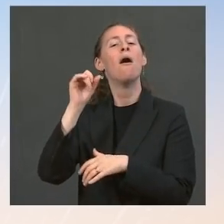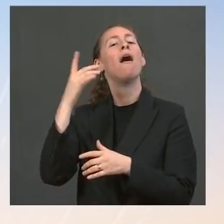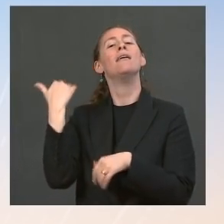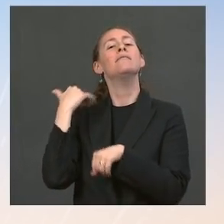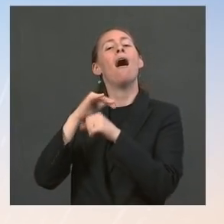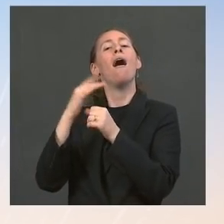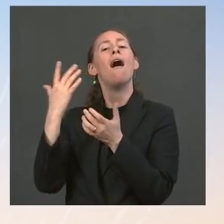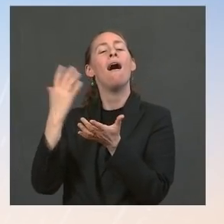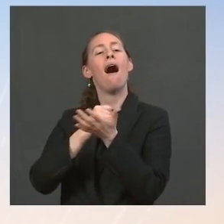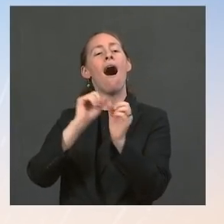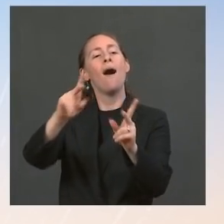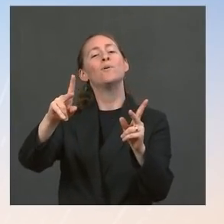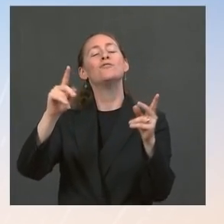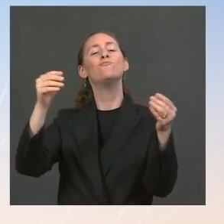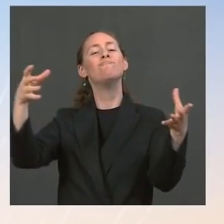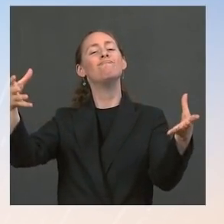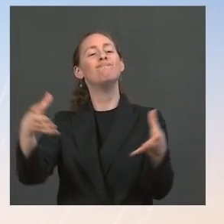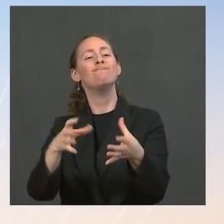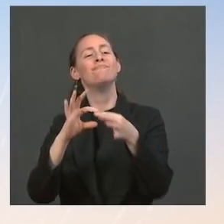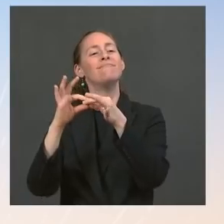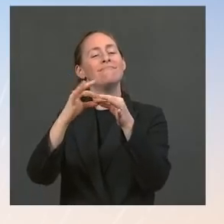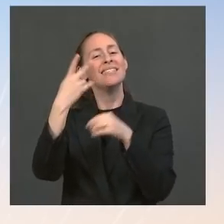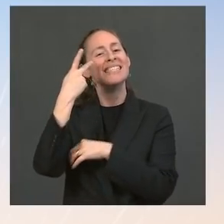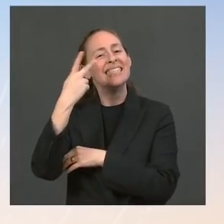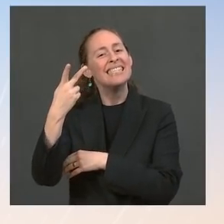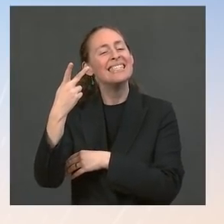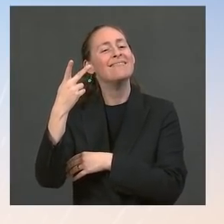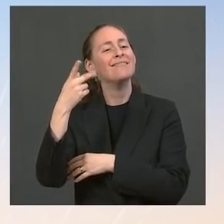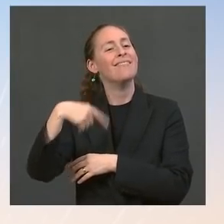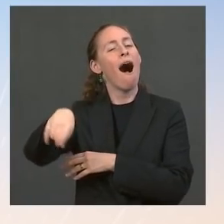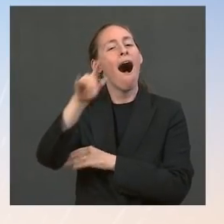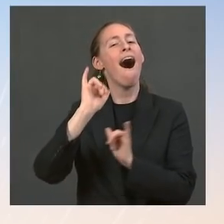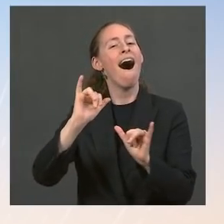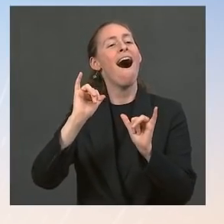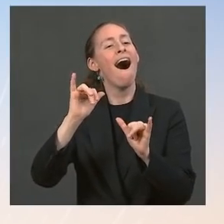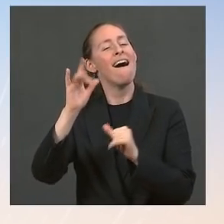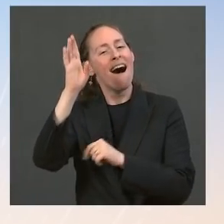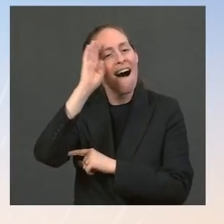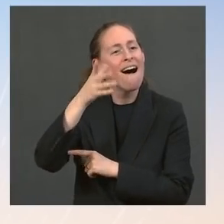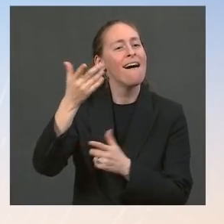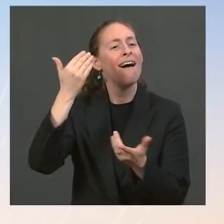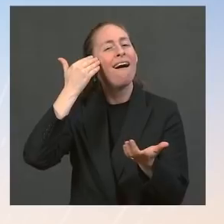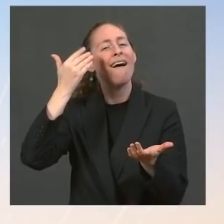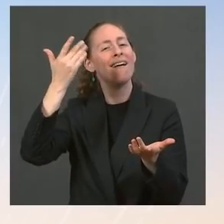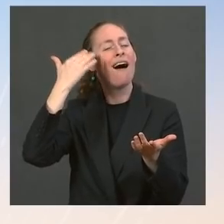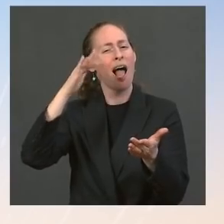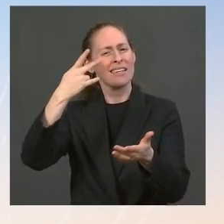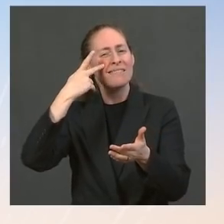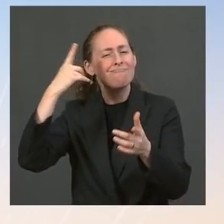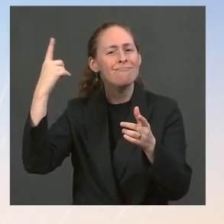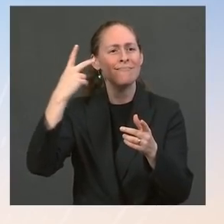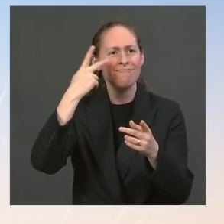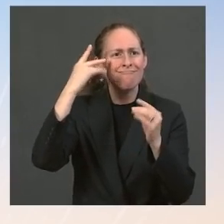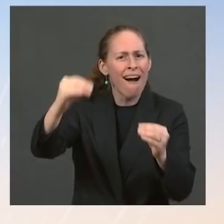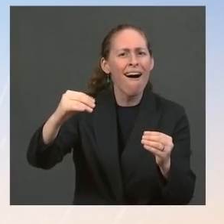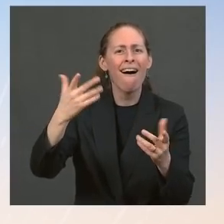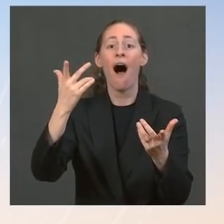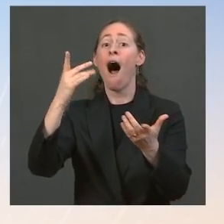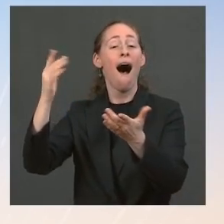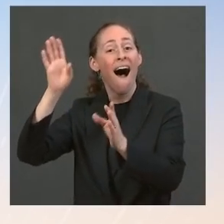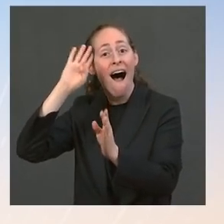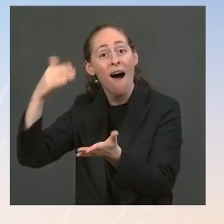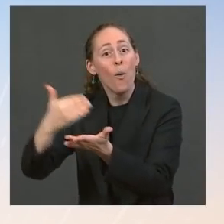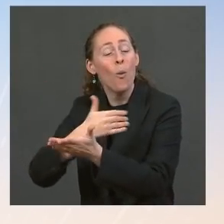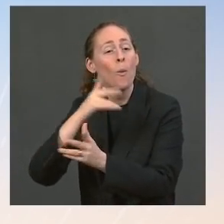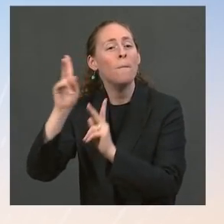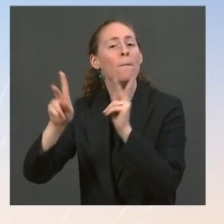moment to visit with, to see people you've known a long time, to meet new people, and to move